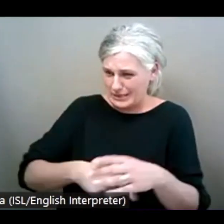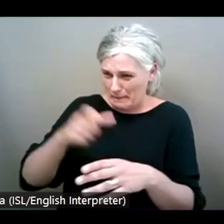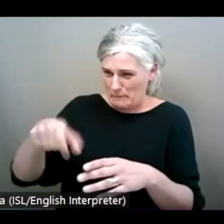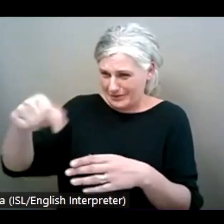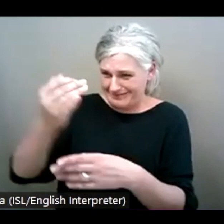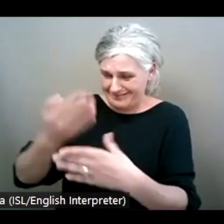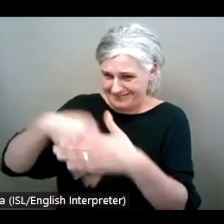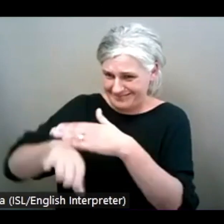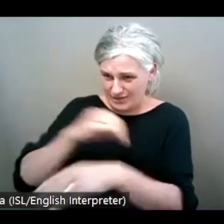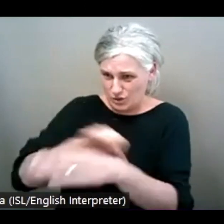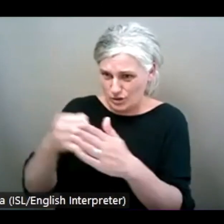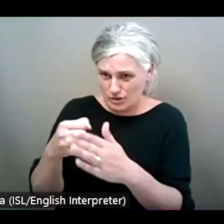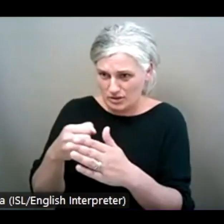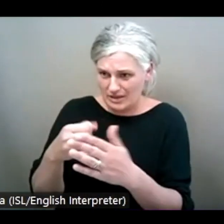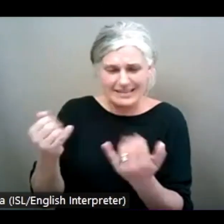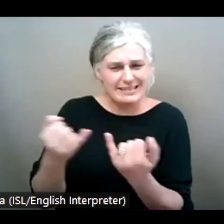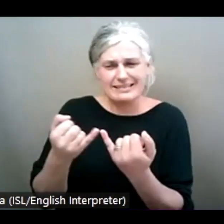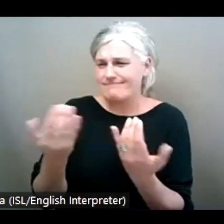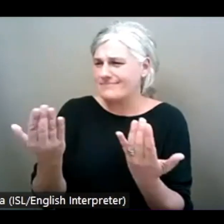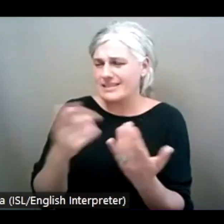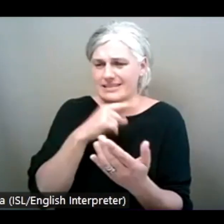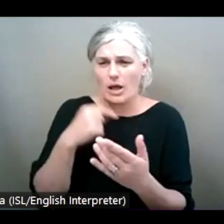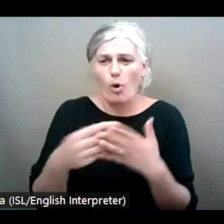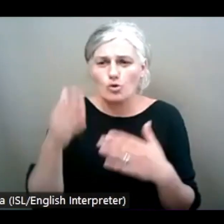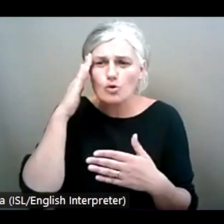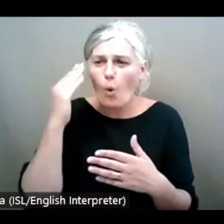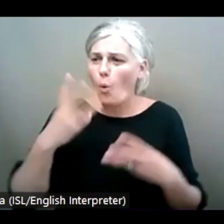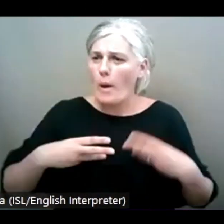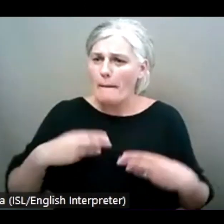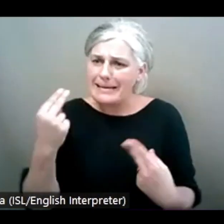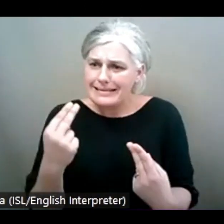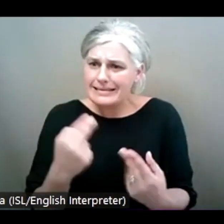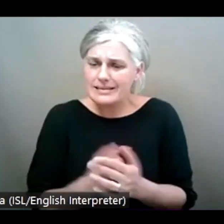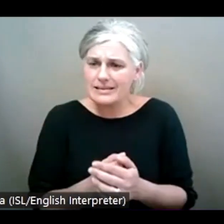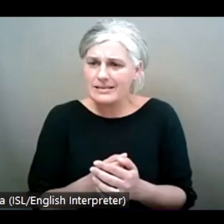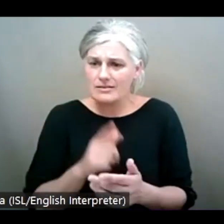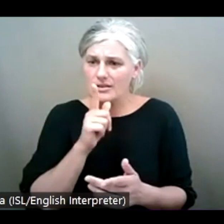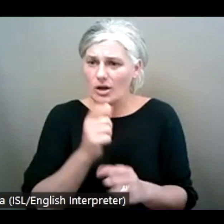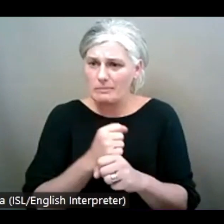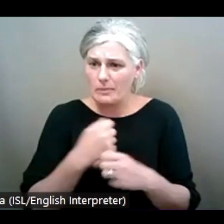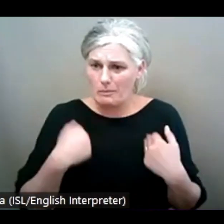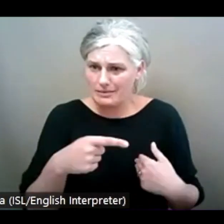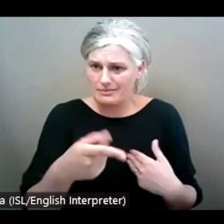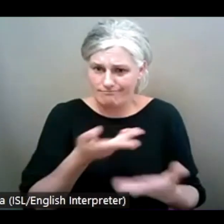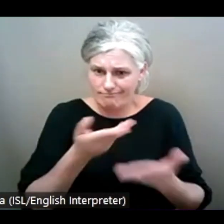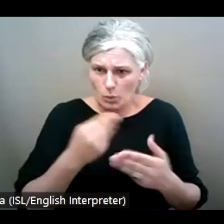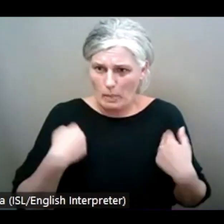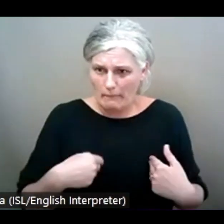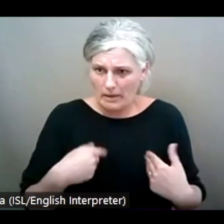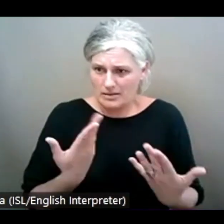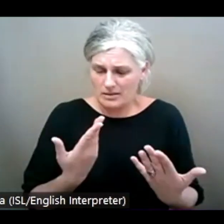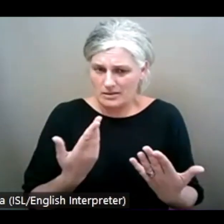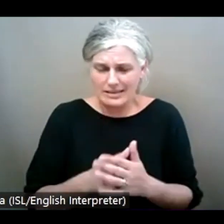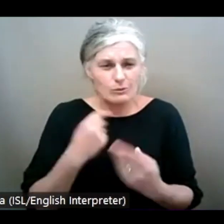what do you think women need? Or going to our American saying, what do you think people in direct provision need? They don't know. Yeah. They're always going to say we need more